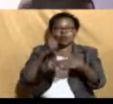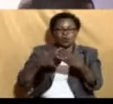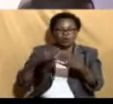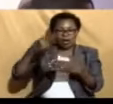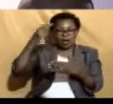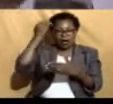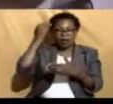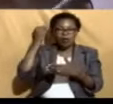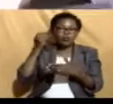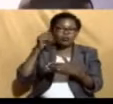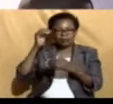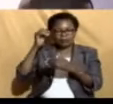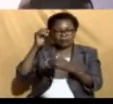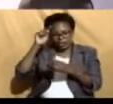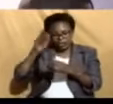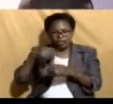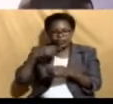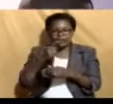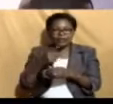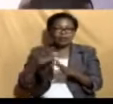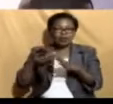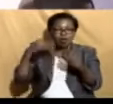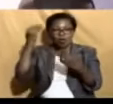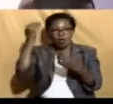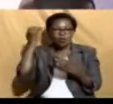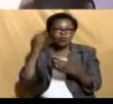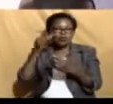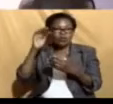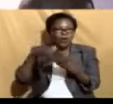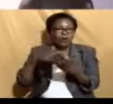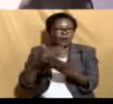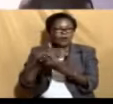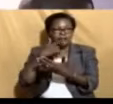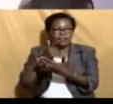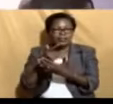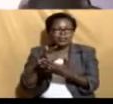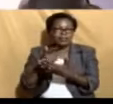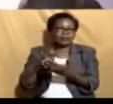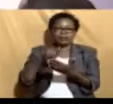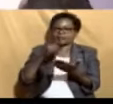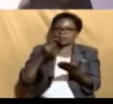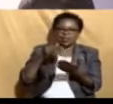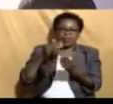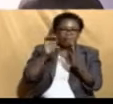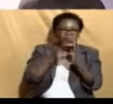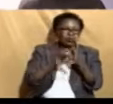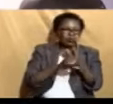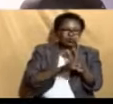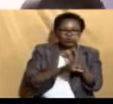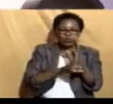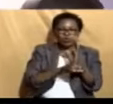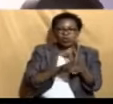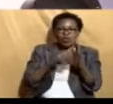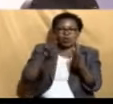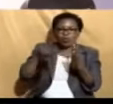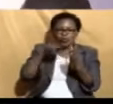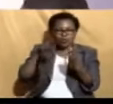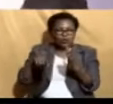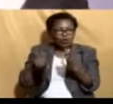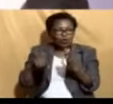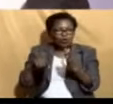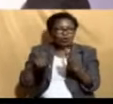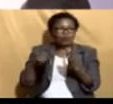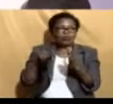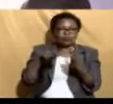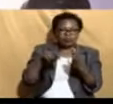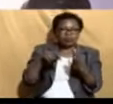and the Court of Appeal to the effect that the Constitution created bifurcated tracks, one of which was